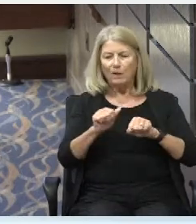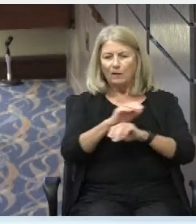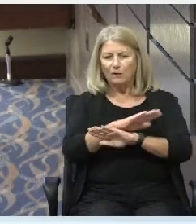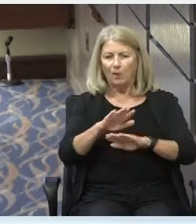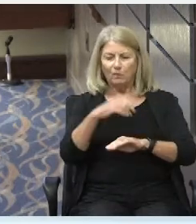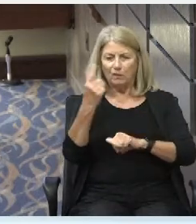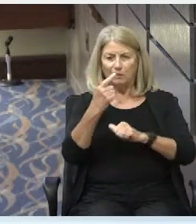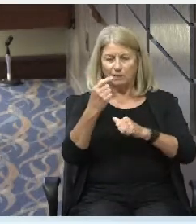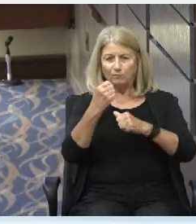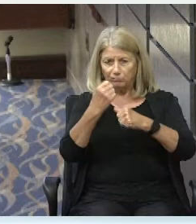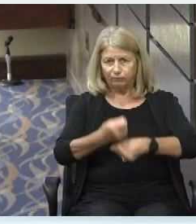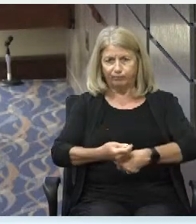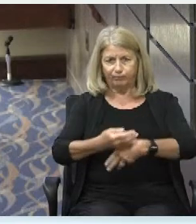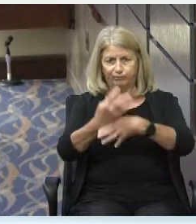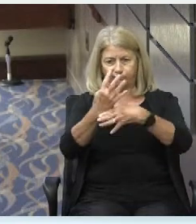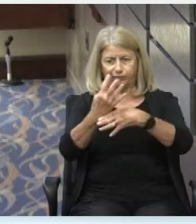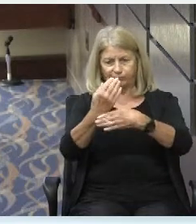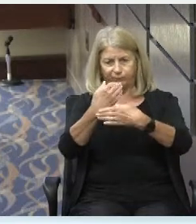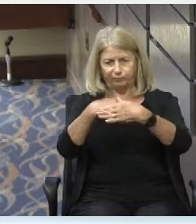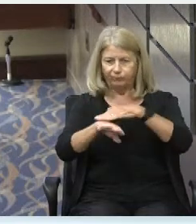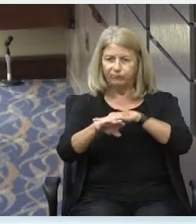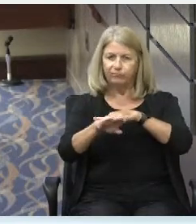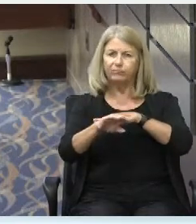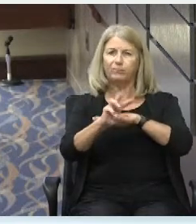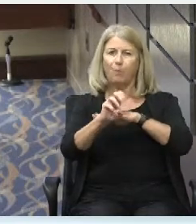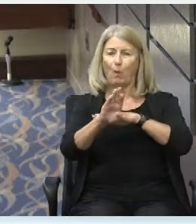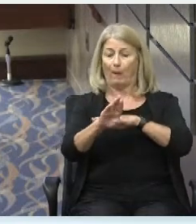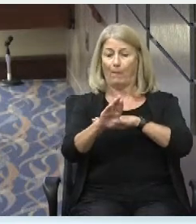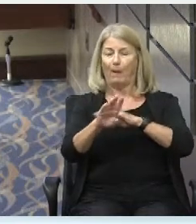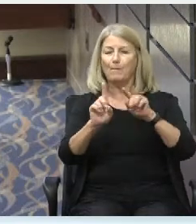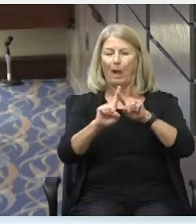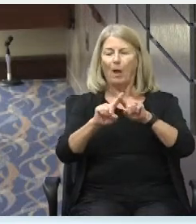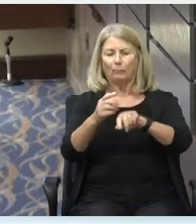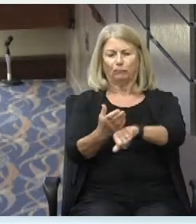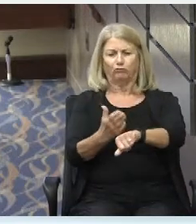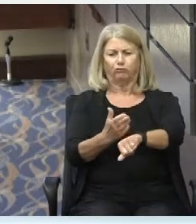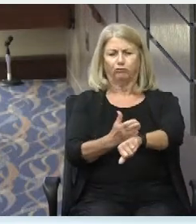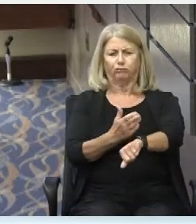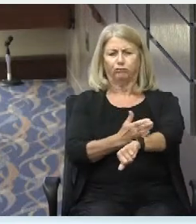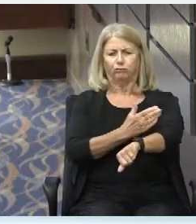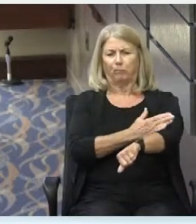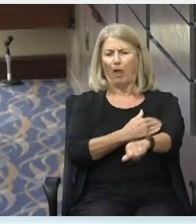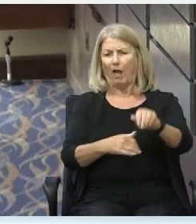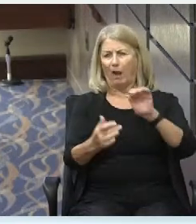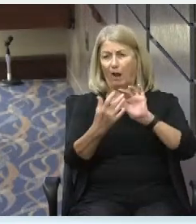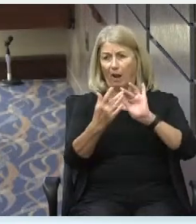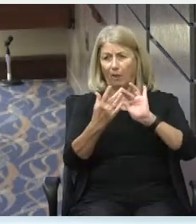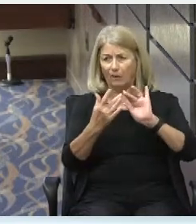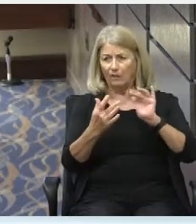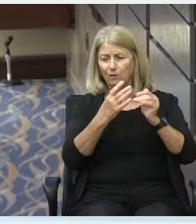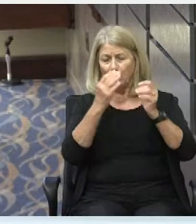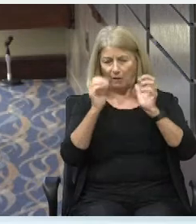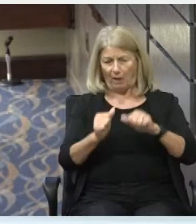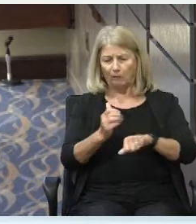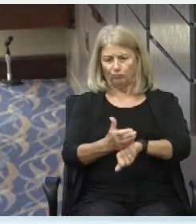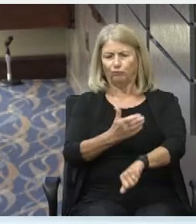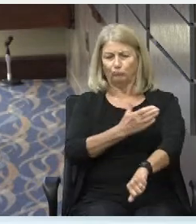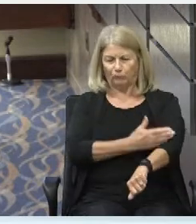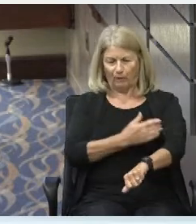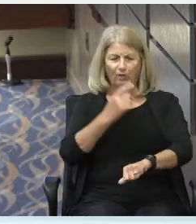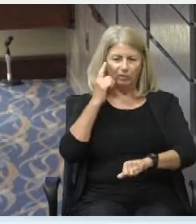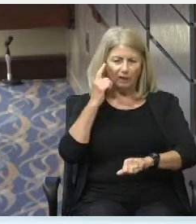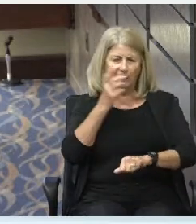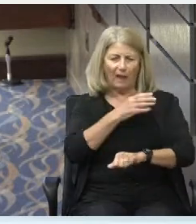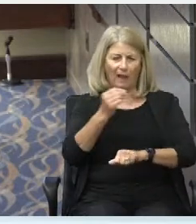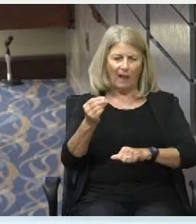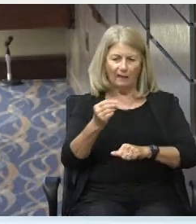get better throughout the process. I think digital outreach is another biggie that I think we can do better at, and training